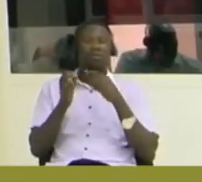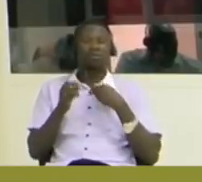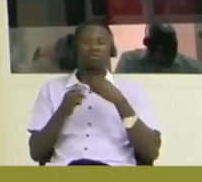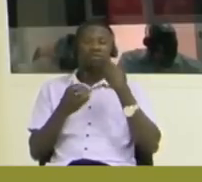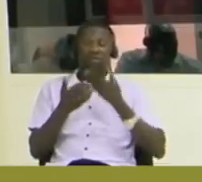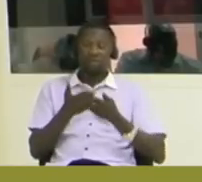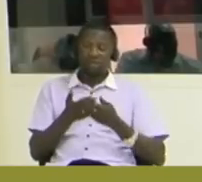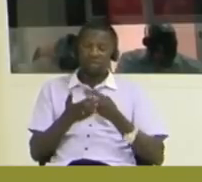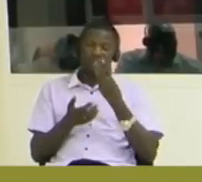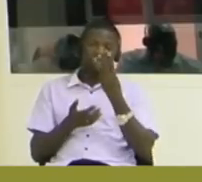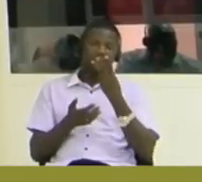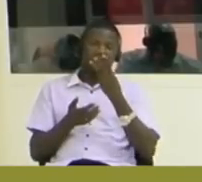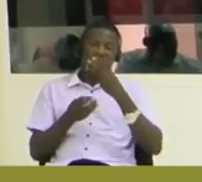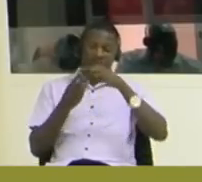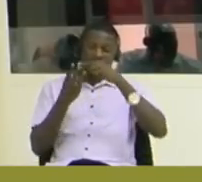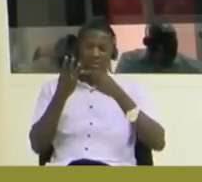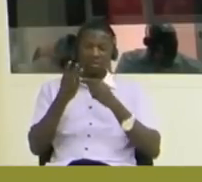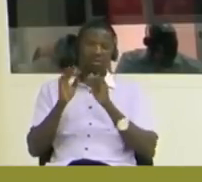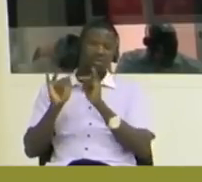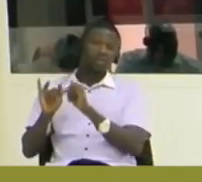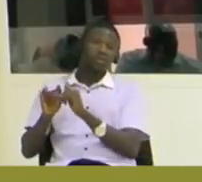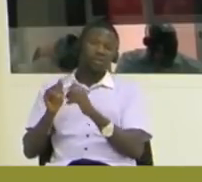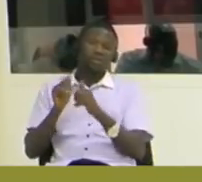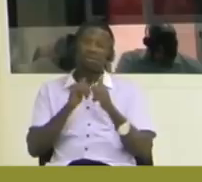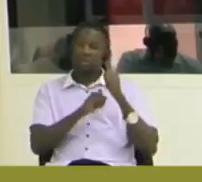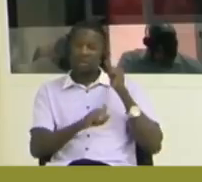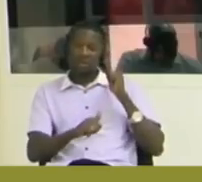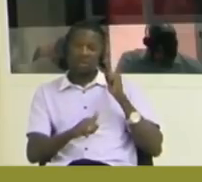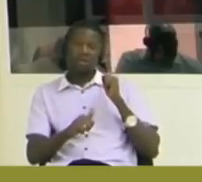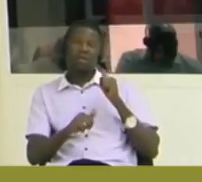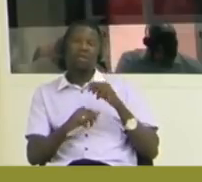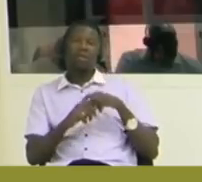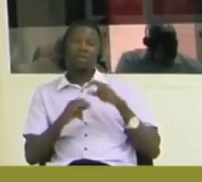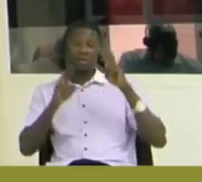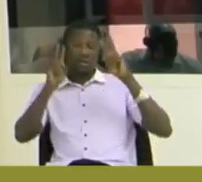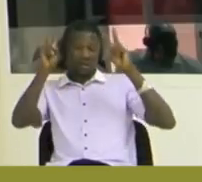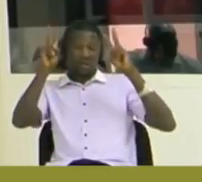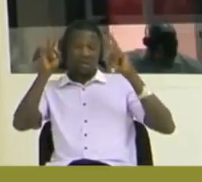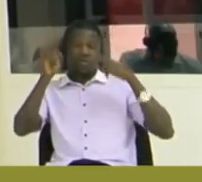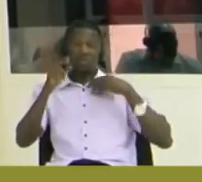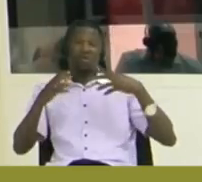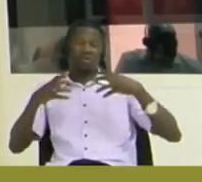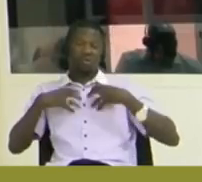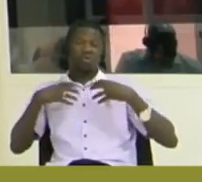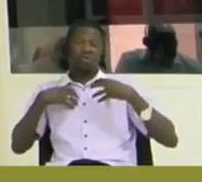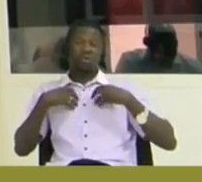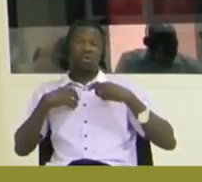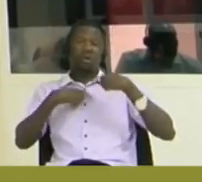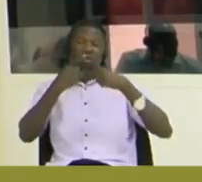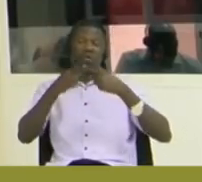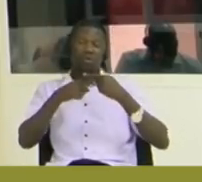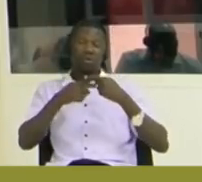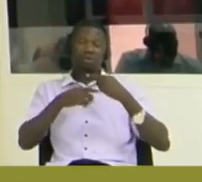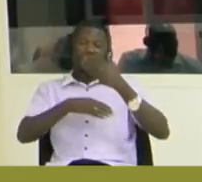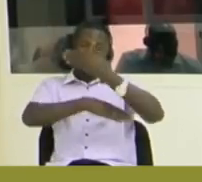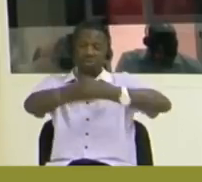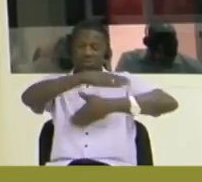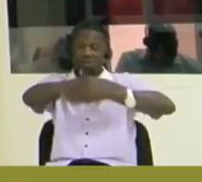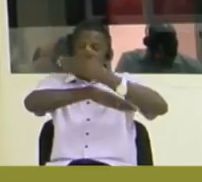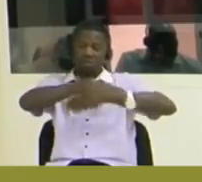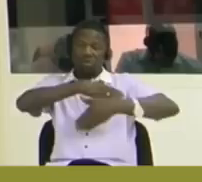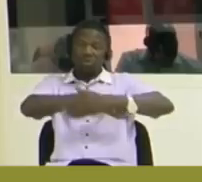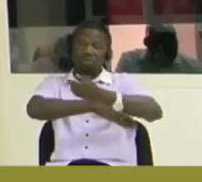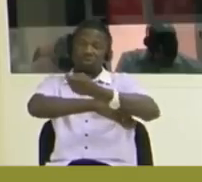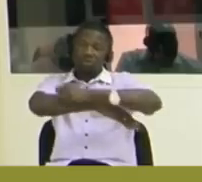behind, Jammeh had been complaining about the border closure with Senegal. Which three